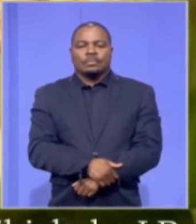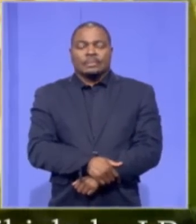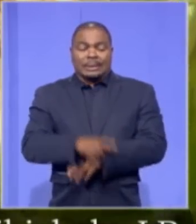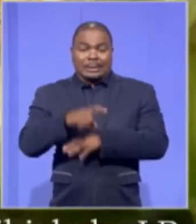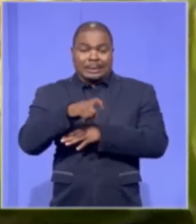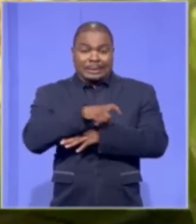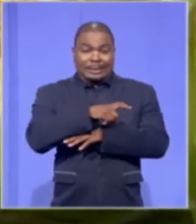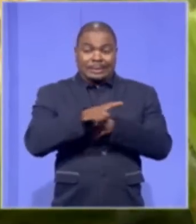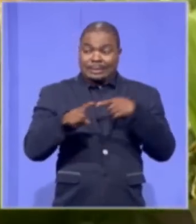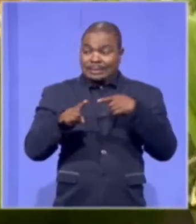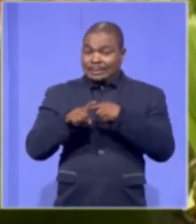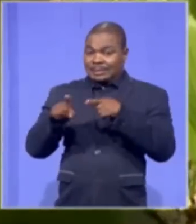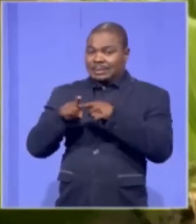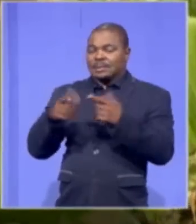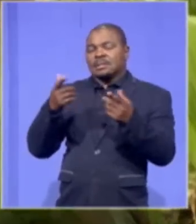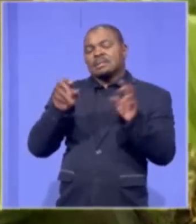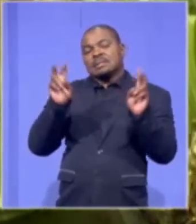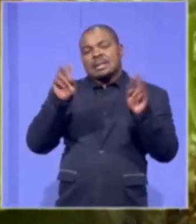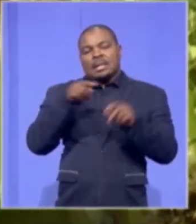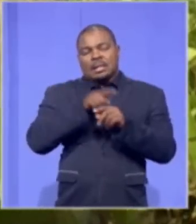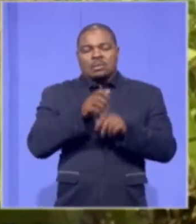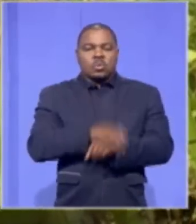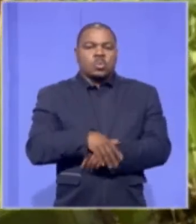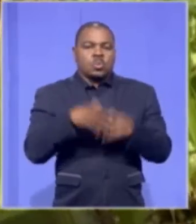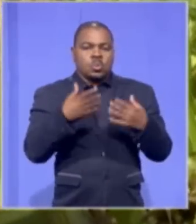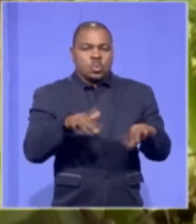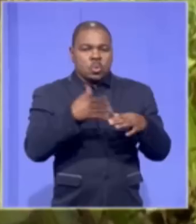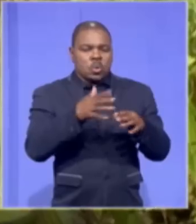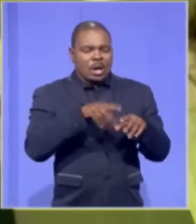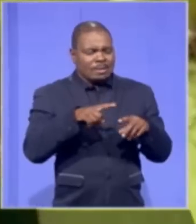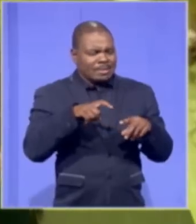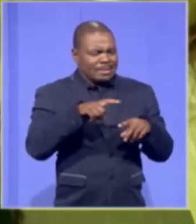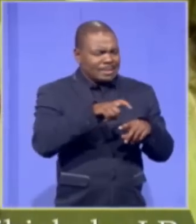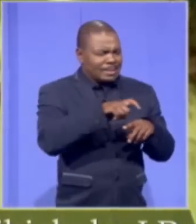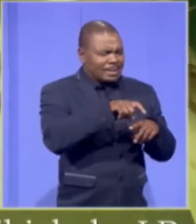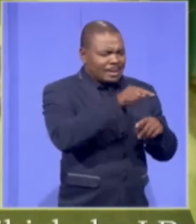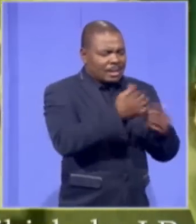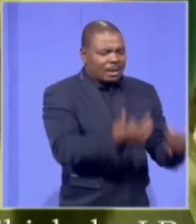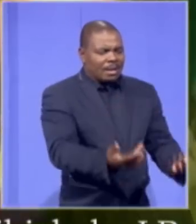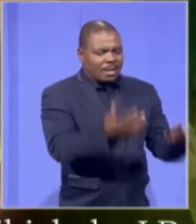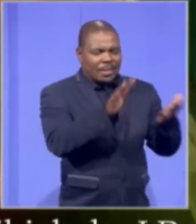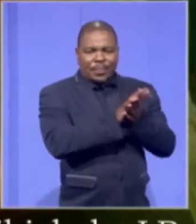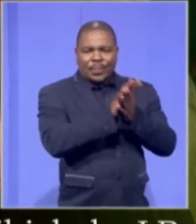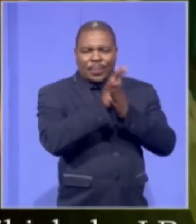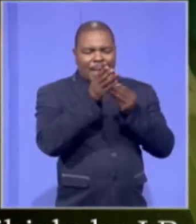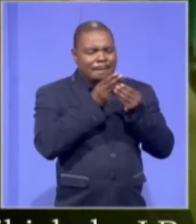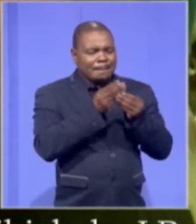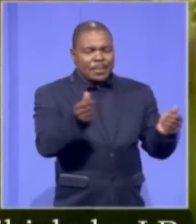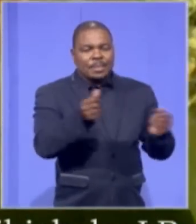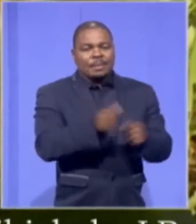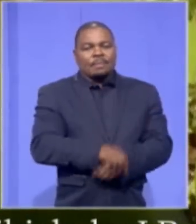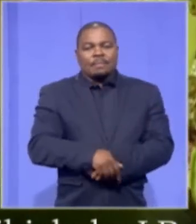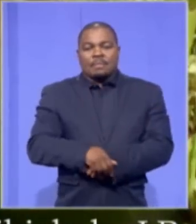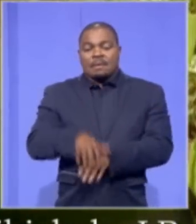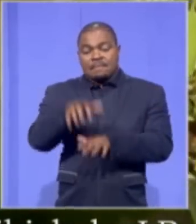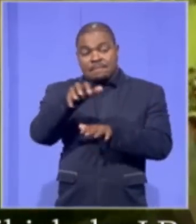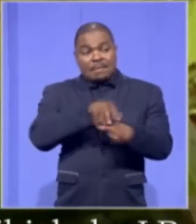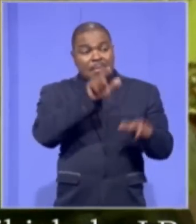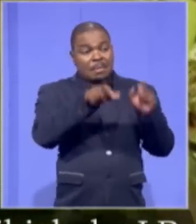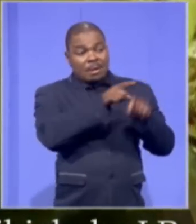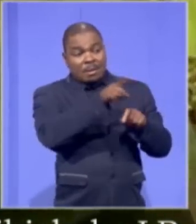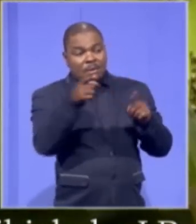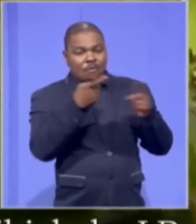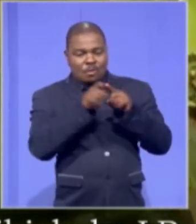Dibokwana tšeo di weleng di tsebja ka go ja kudi le go tlogela tšhemo e bolaetšwe dibjalo. Diboko tše di tlogetše balemi ba mmalwa